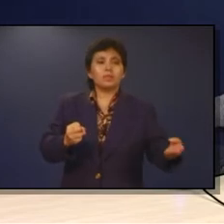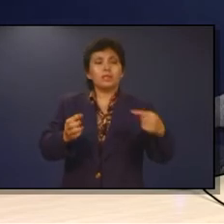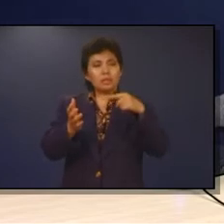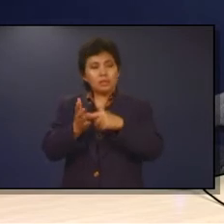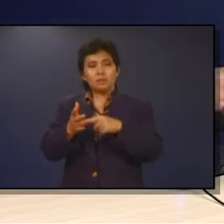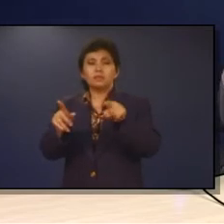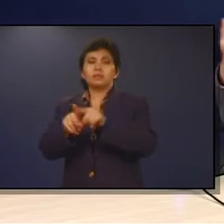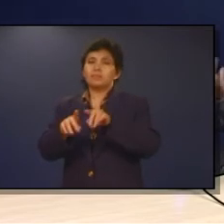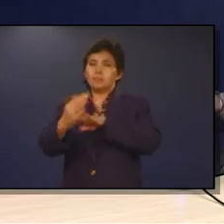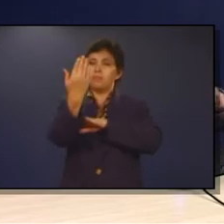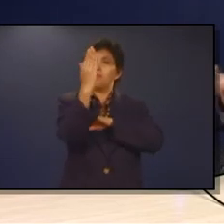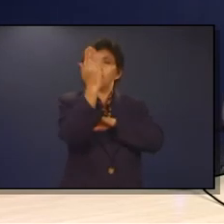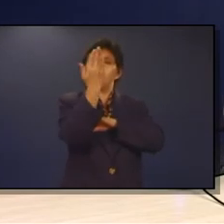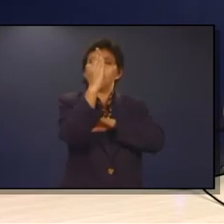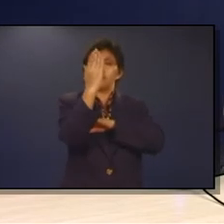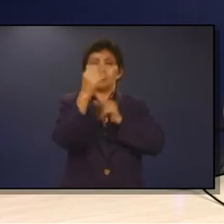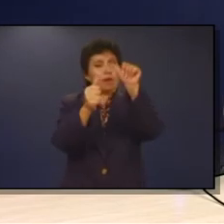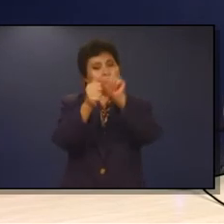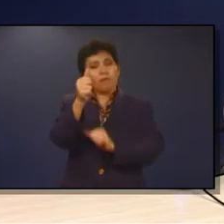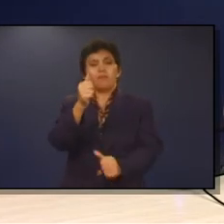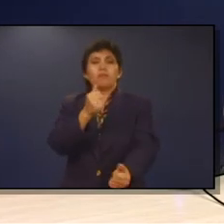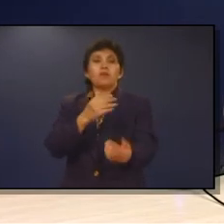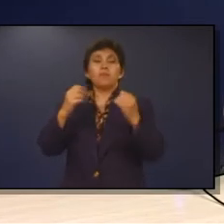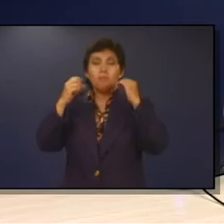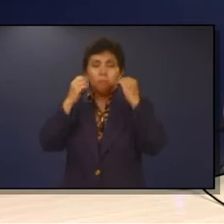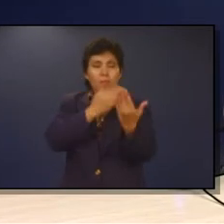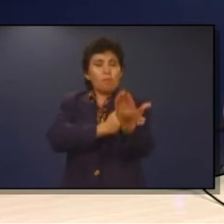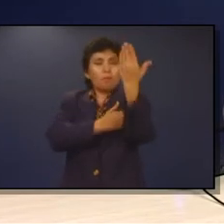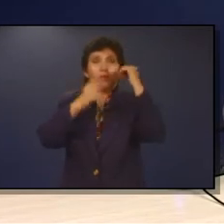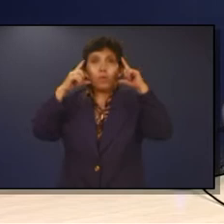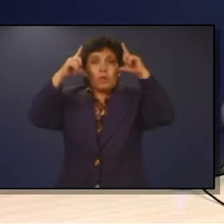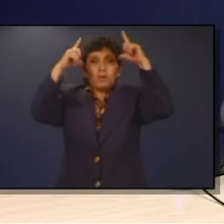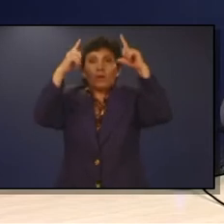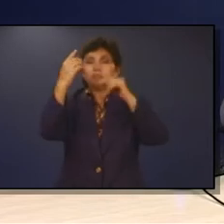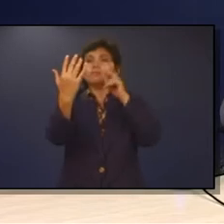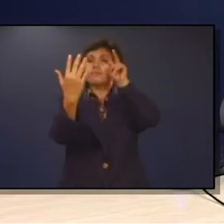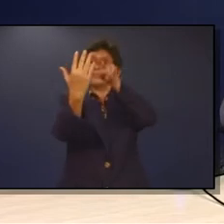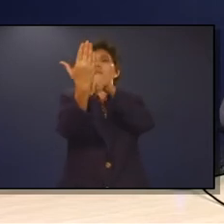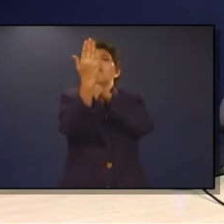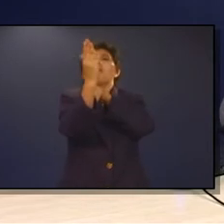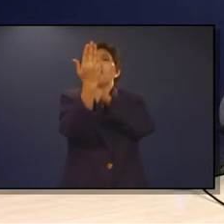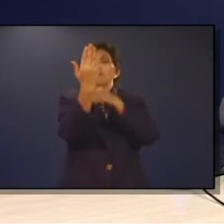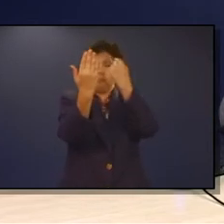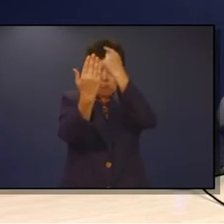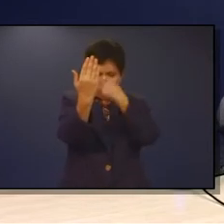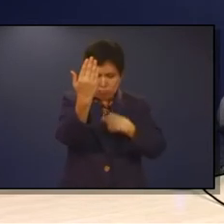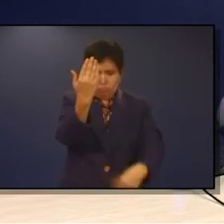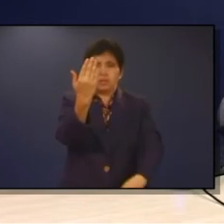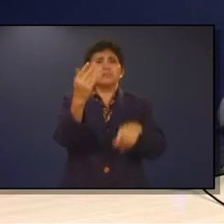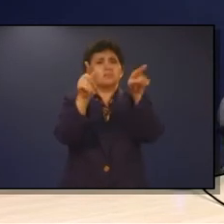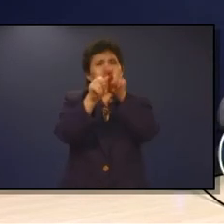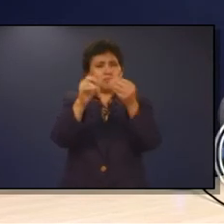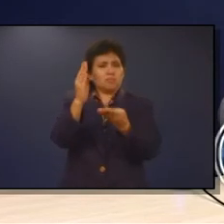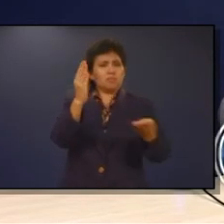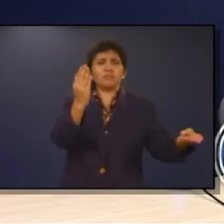object, it is like a mirror. So every morning when you wake up and you see yourself in the mirror, you see yourself as